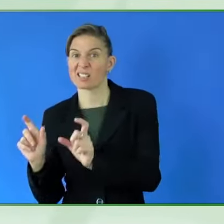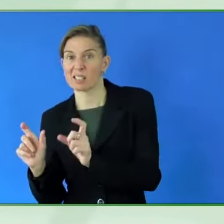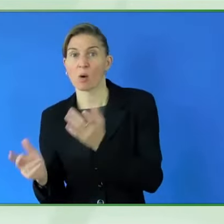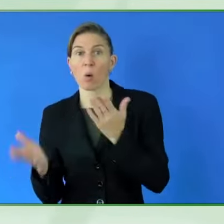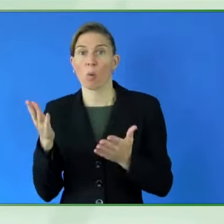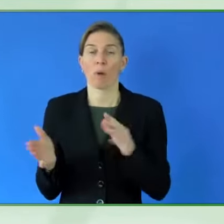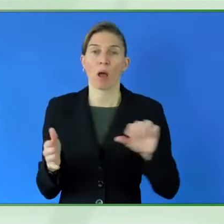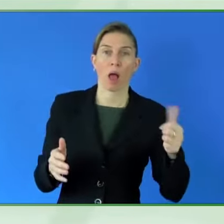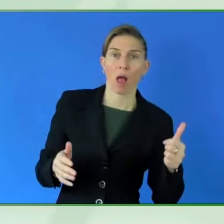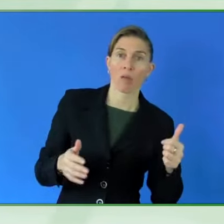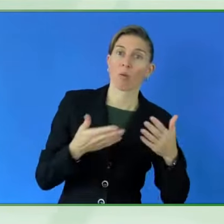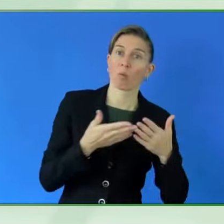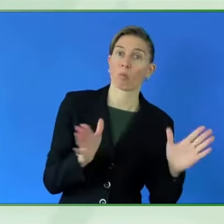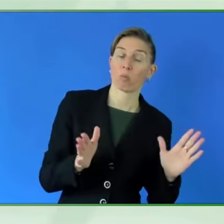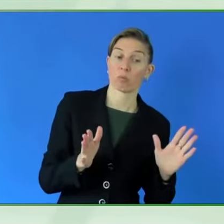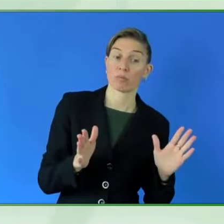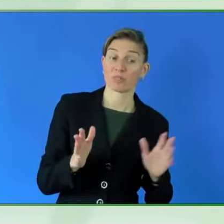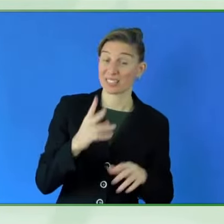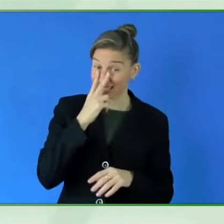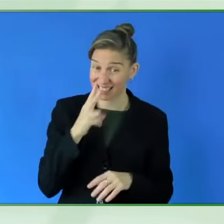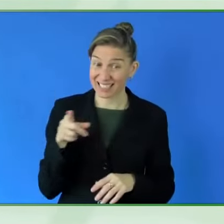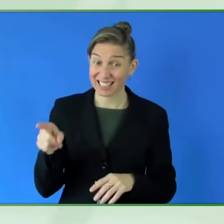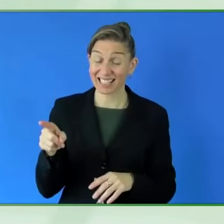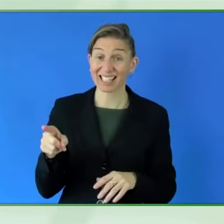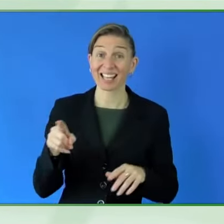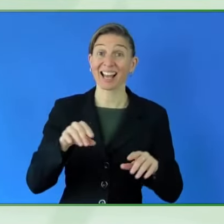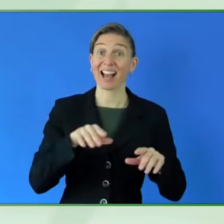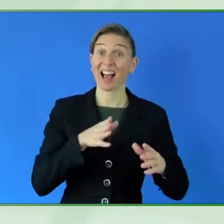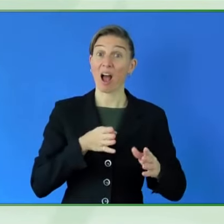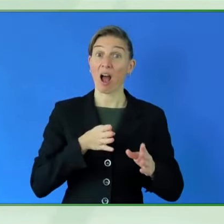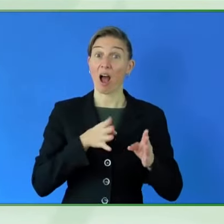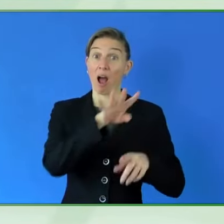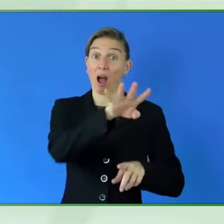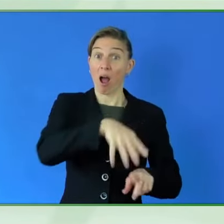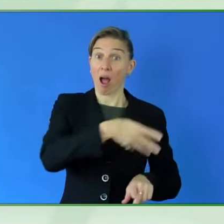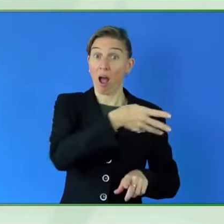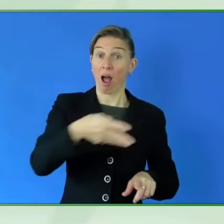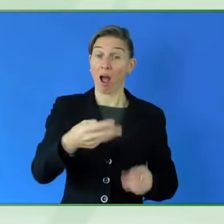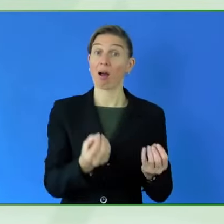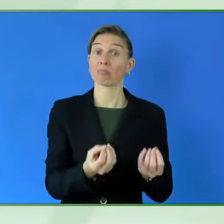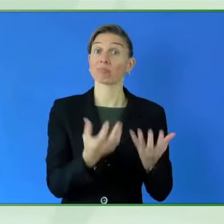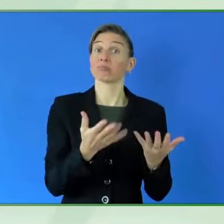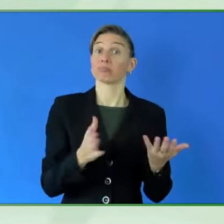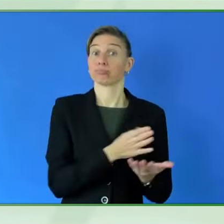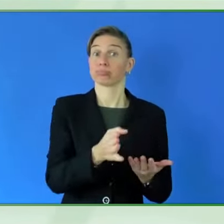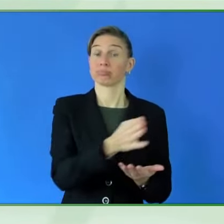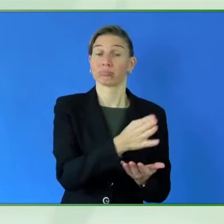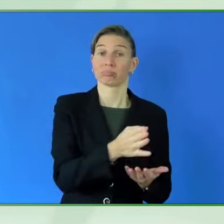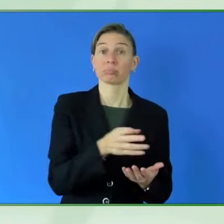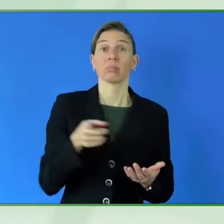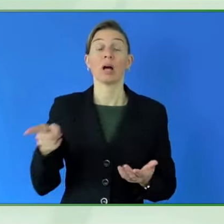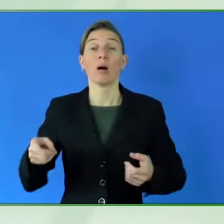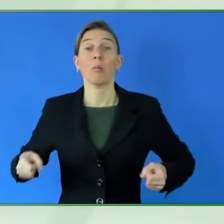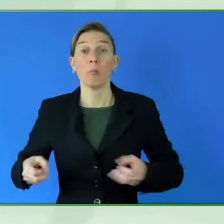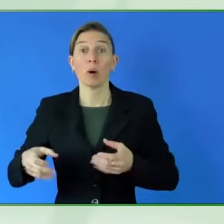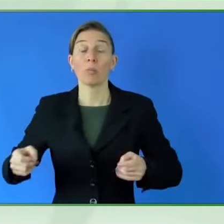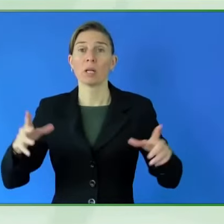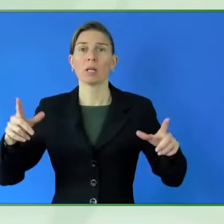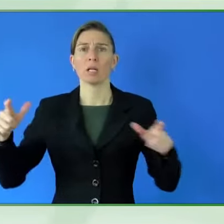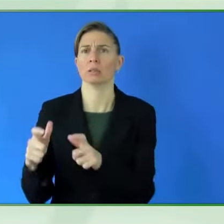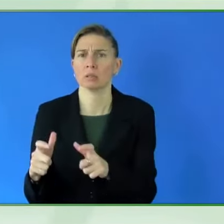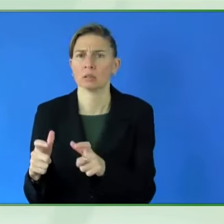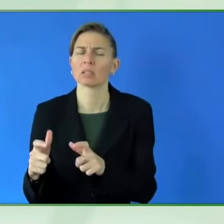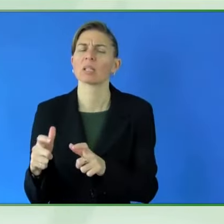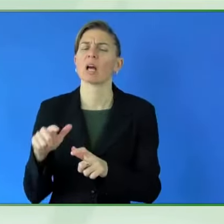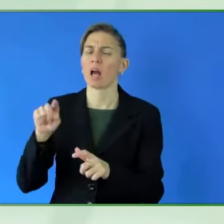actually improve the infrastructure there in order to improve the overall accessibility of this terrain. Next